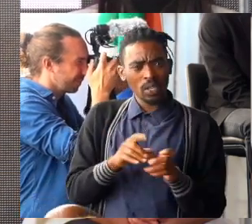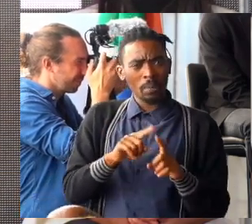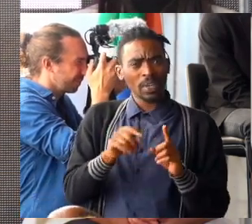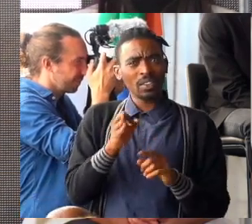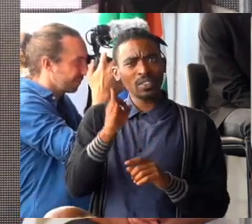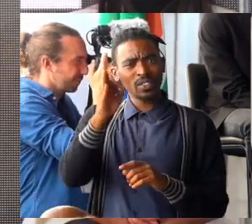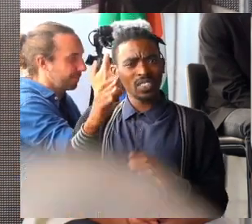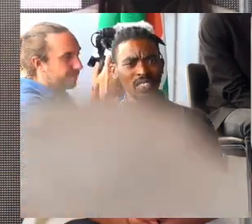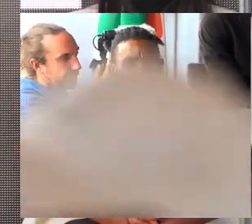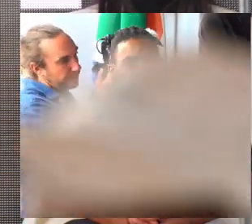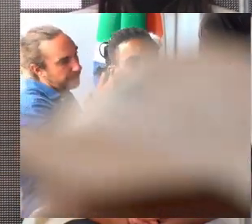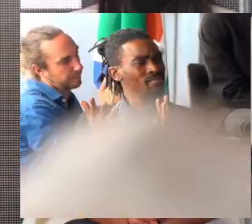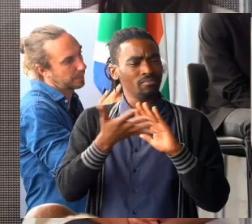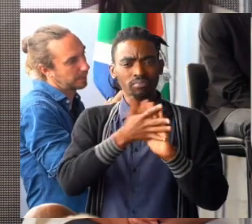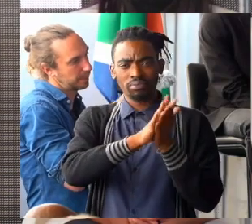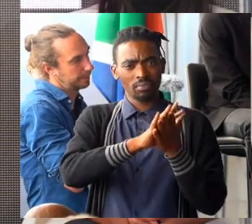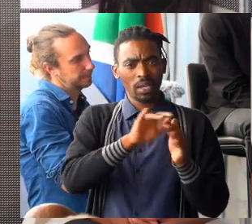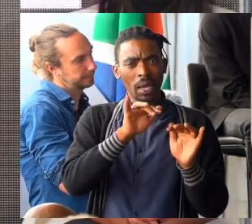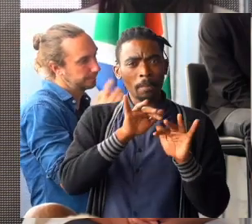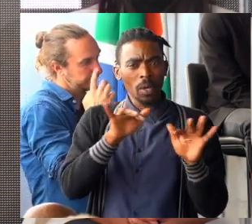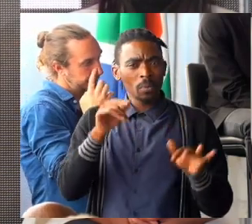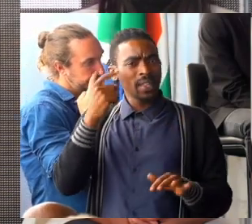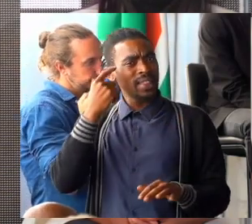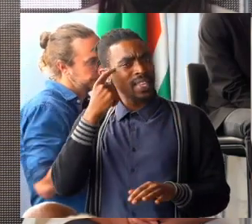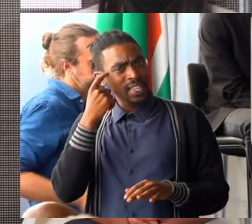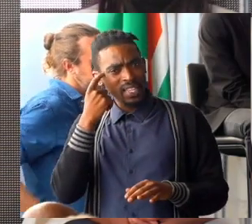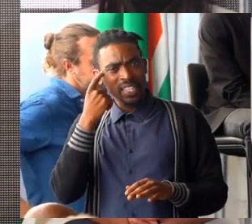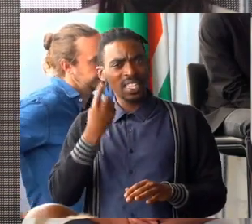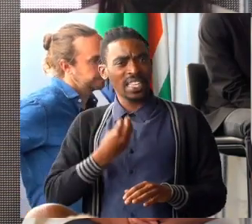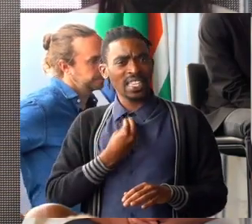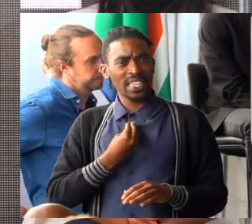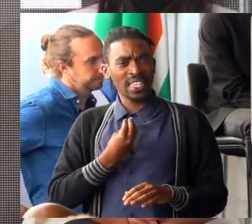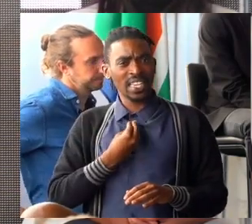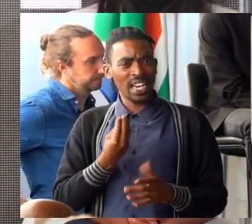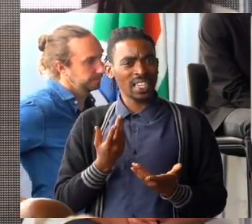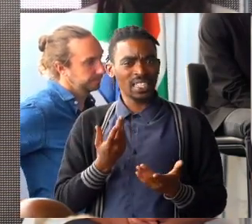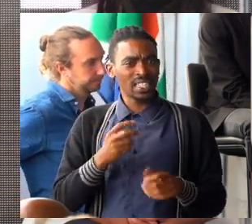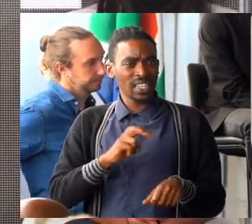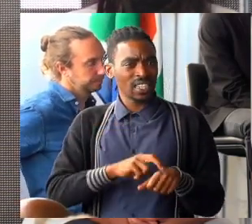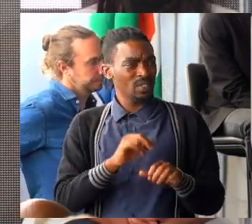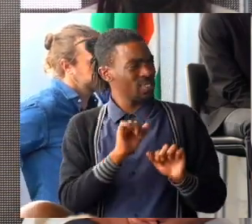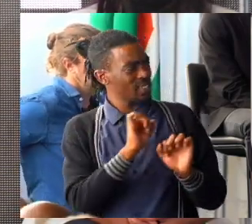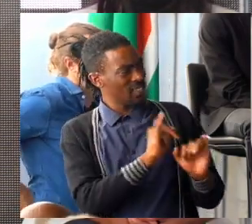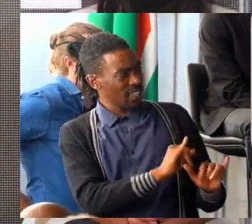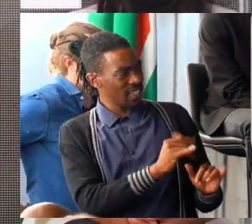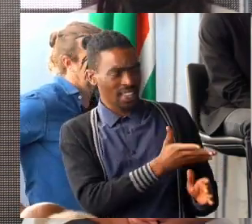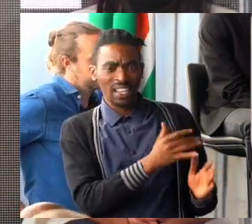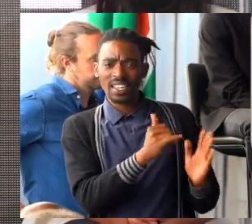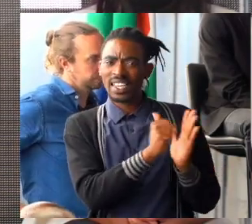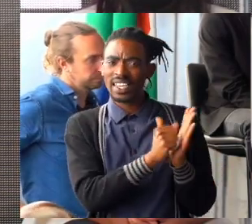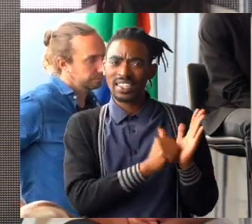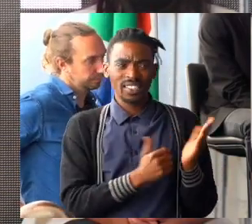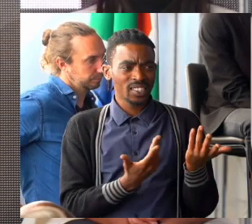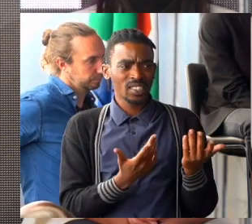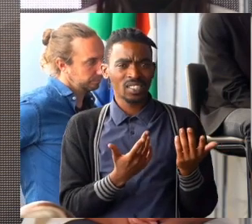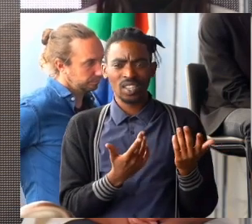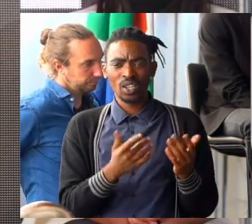destroyed by people who think young minds and talent belong in leagues and agencies, but not at the center of